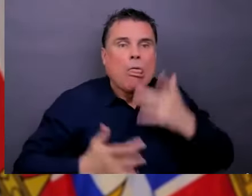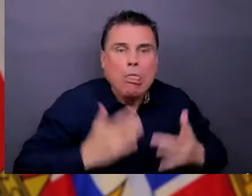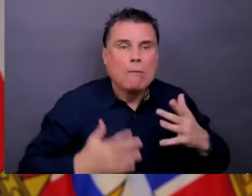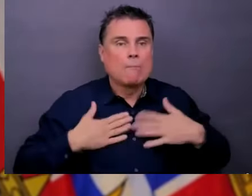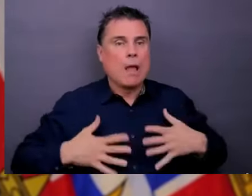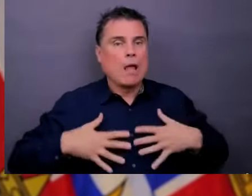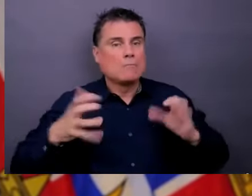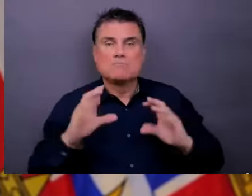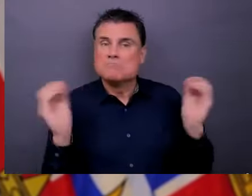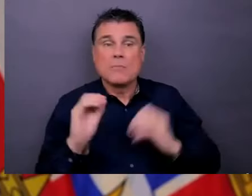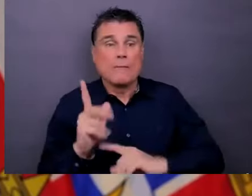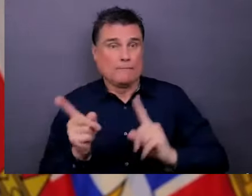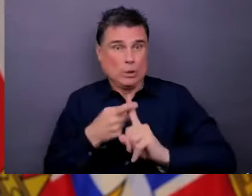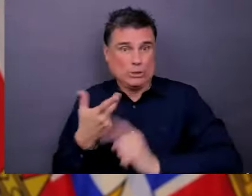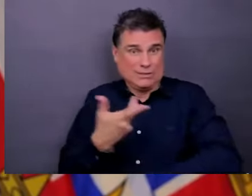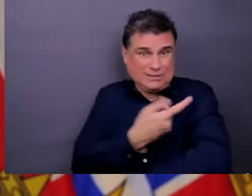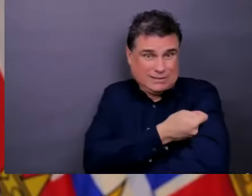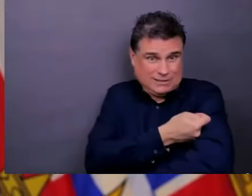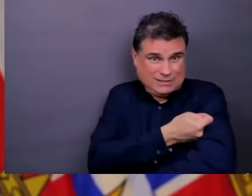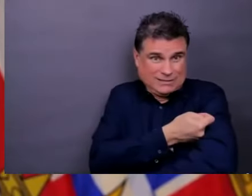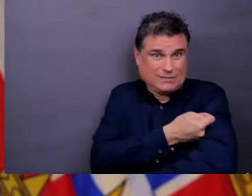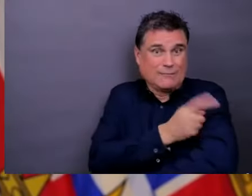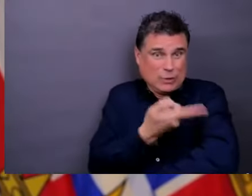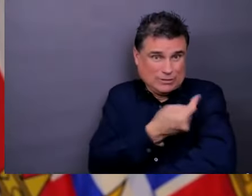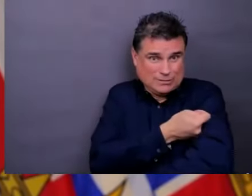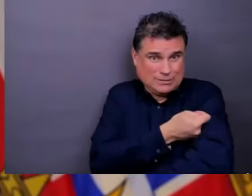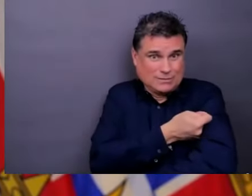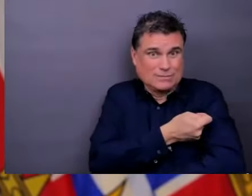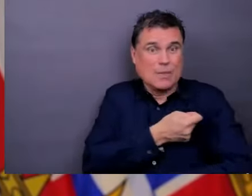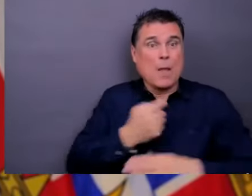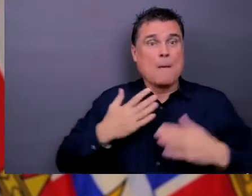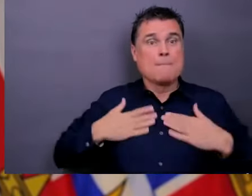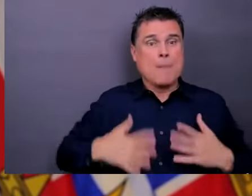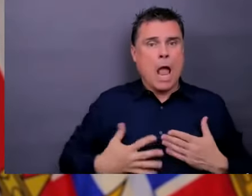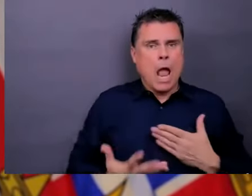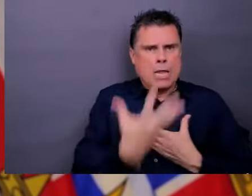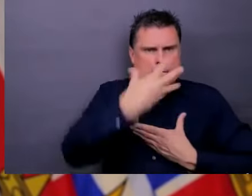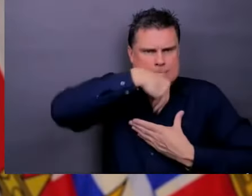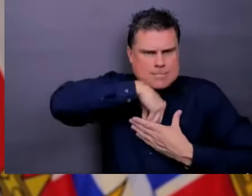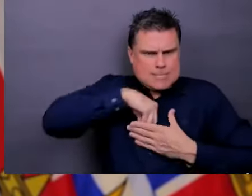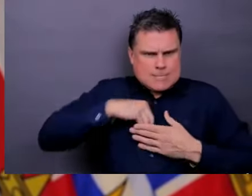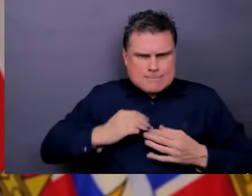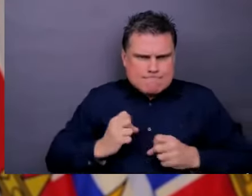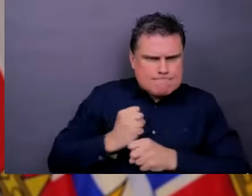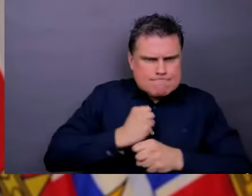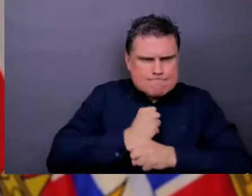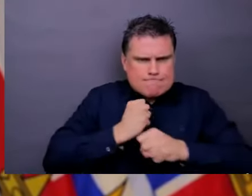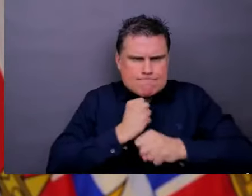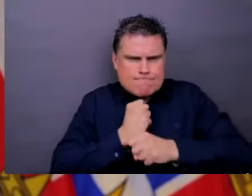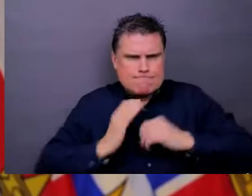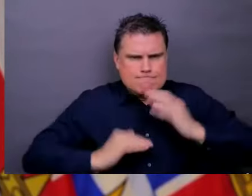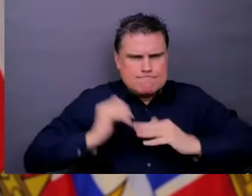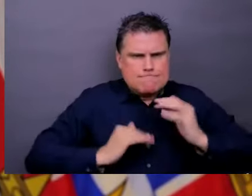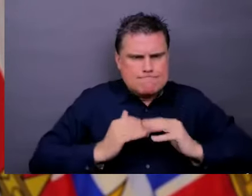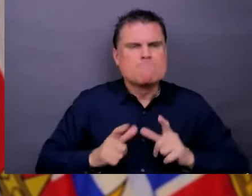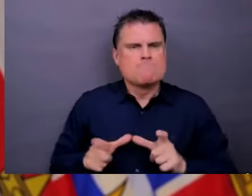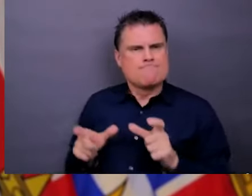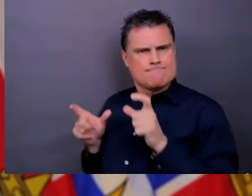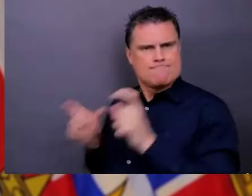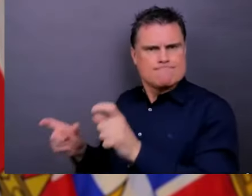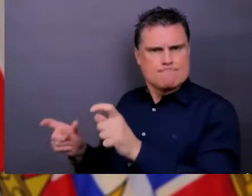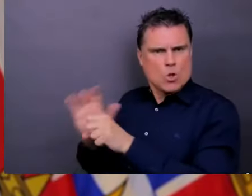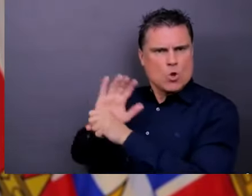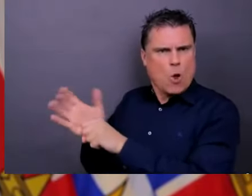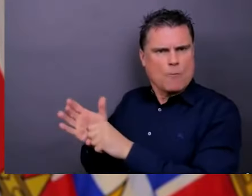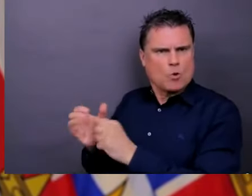antibodies and our immune response is building after the first dose, that is sustained for a period